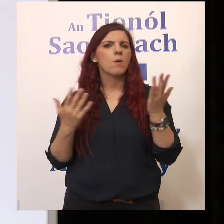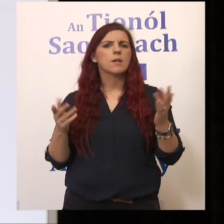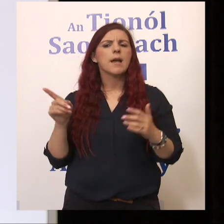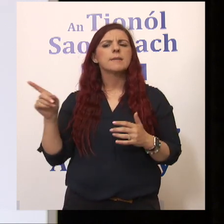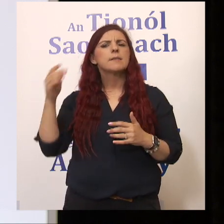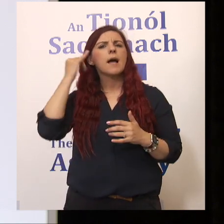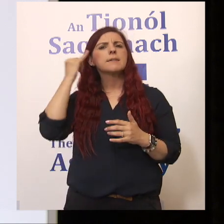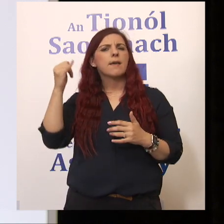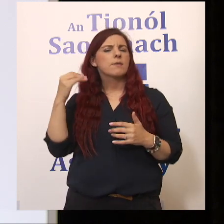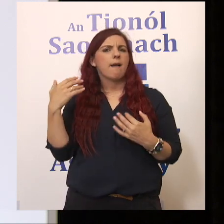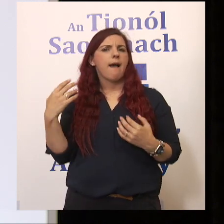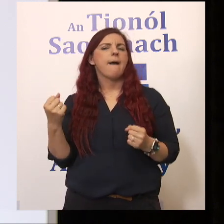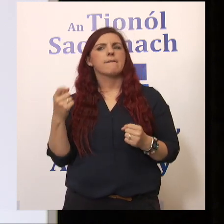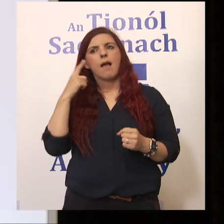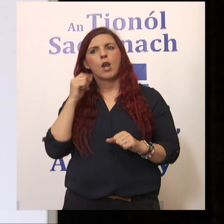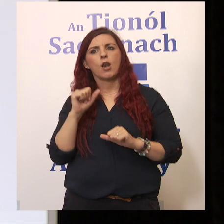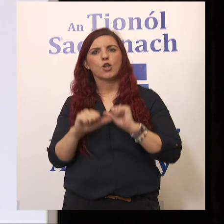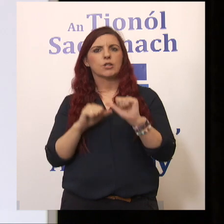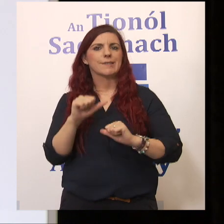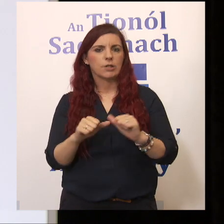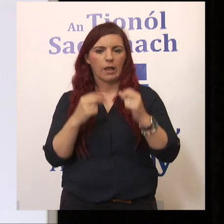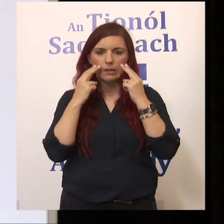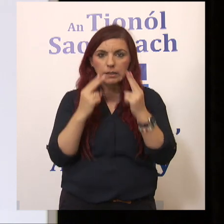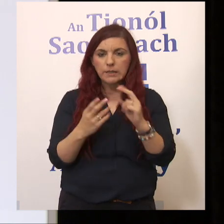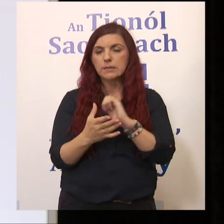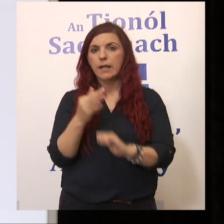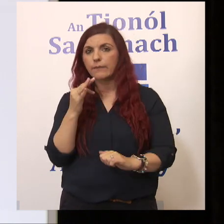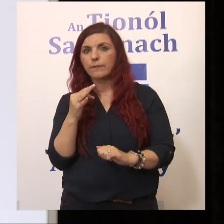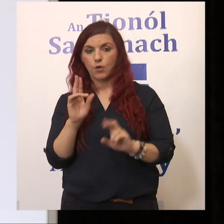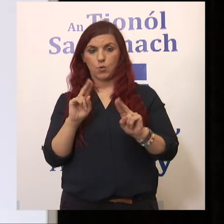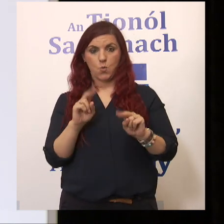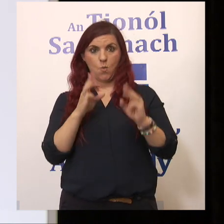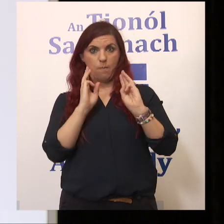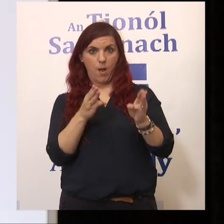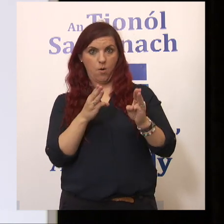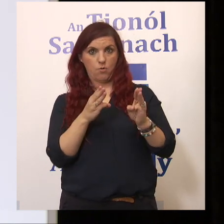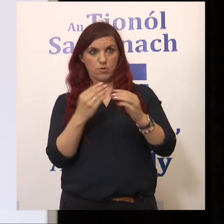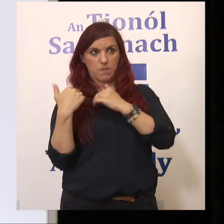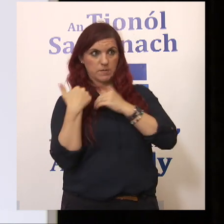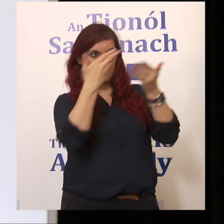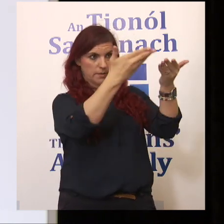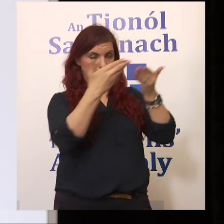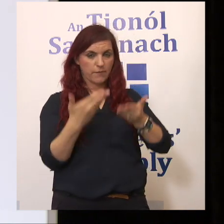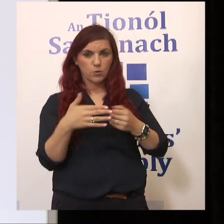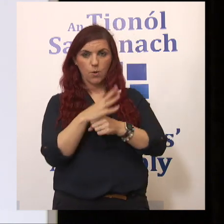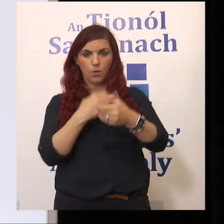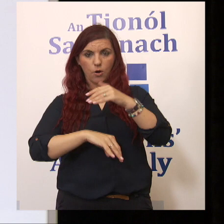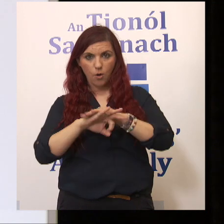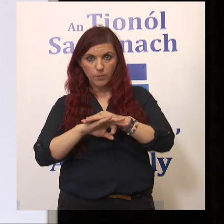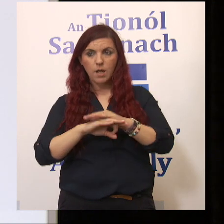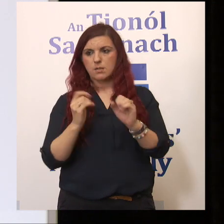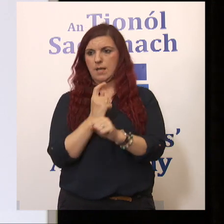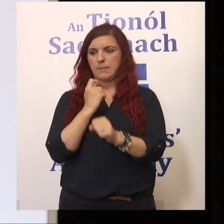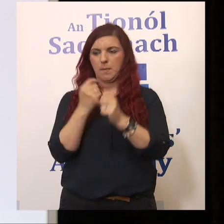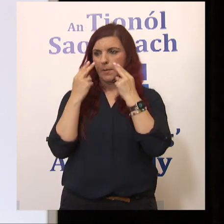idea that there's a logistical exercise required if new powers and responsibilities are being devolved to the local level. That has to be accompanied